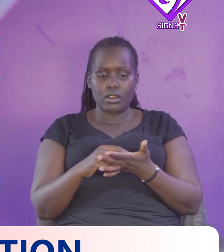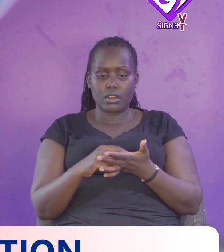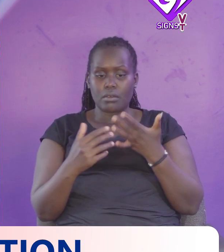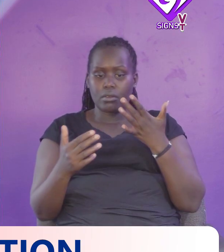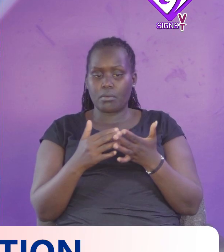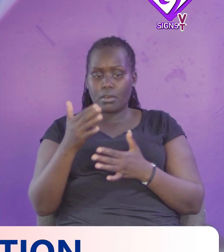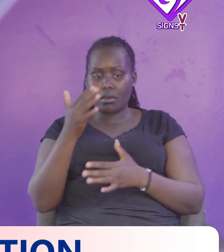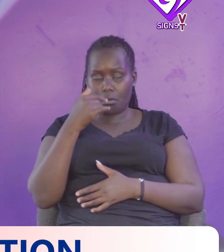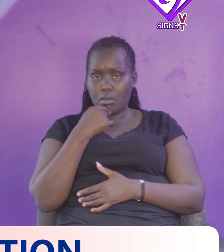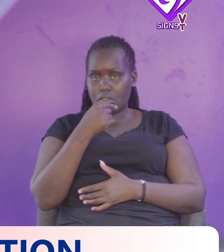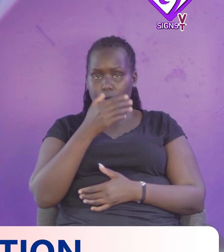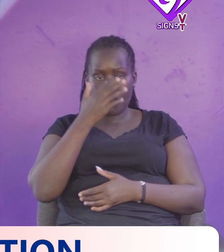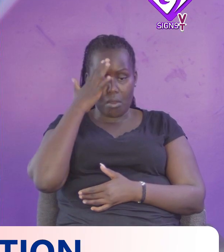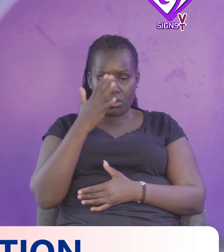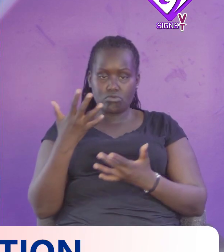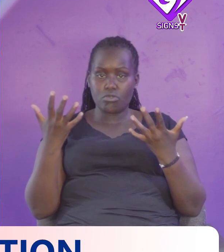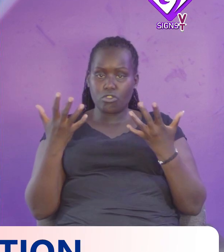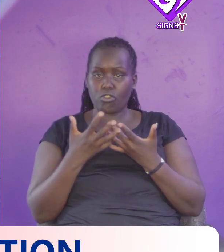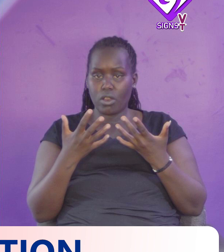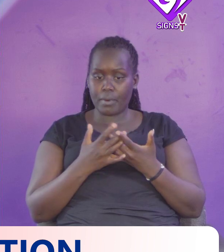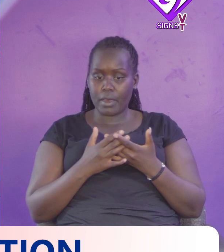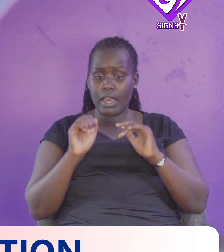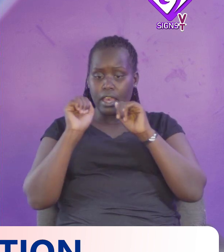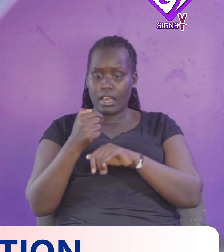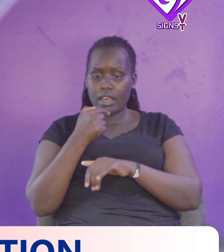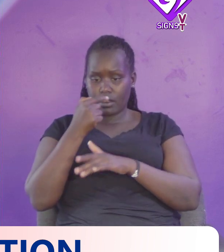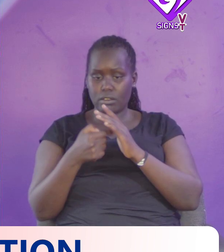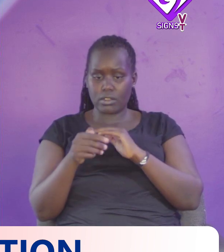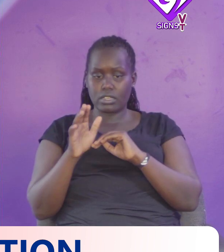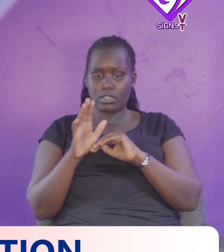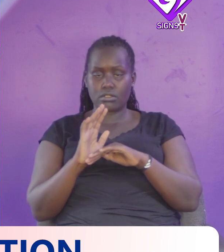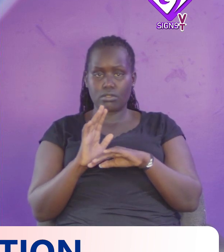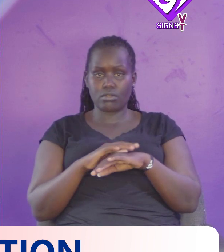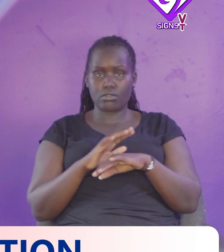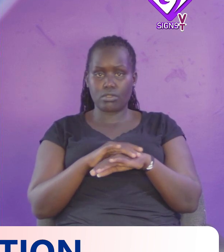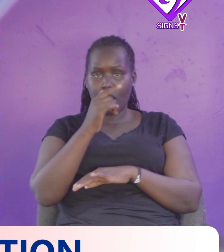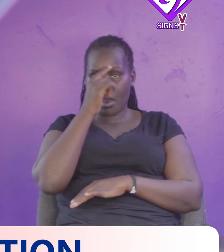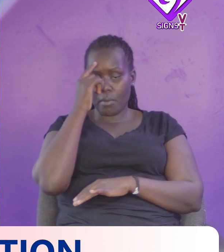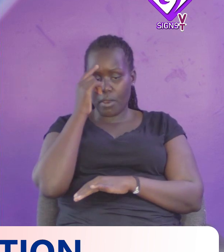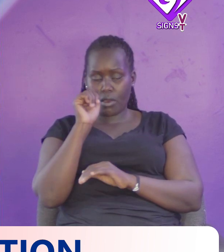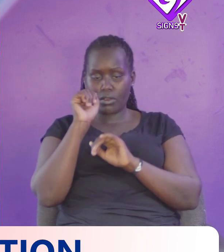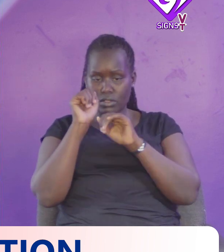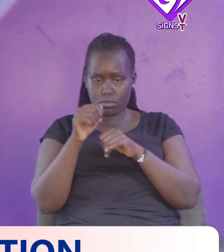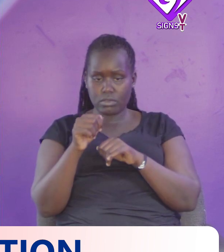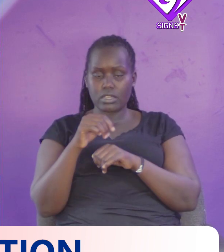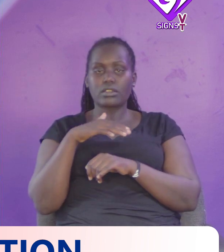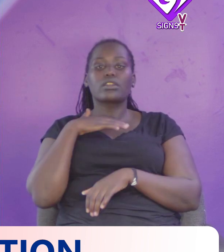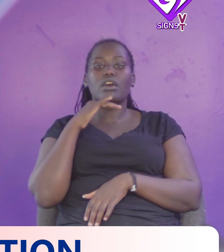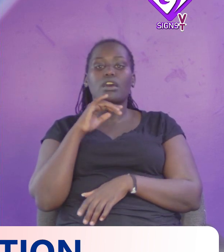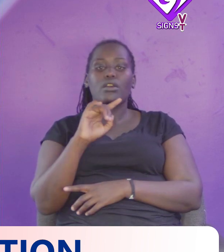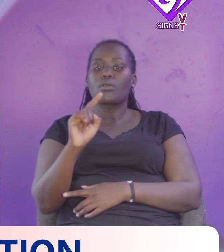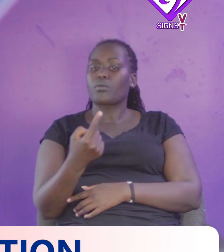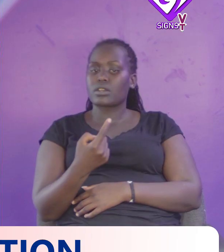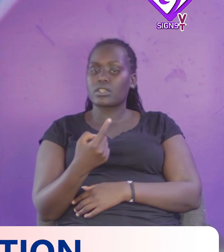know where they are. I would say it is good, because you can only die once. Ile wakati